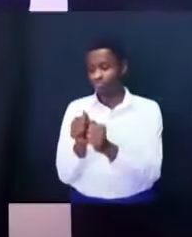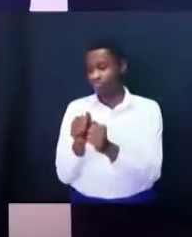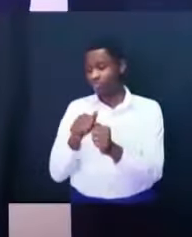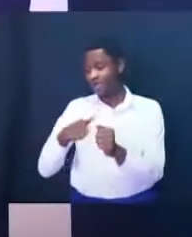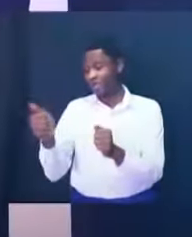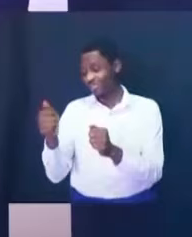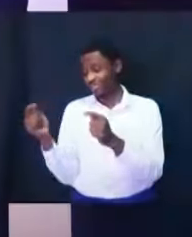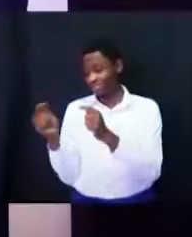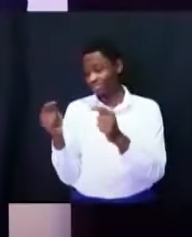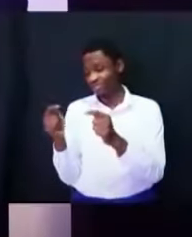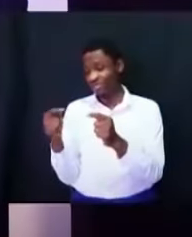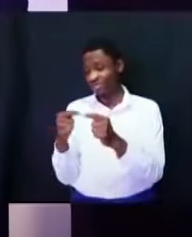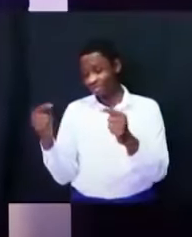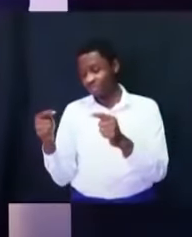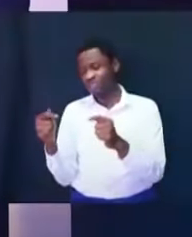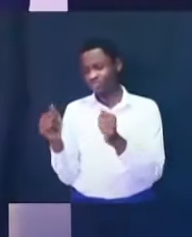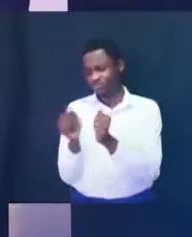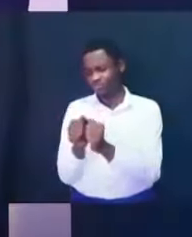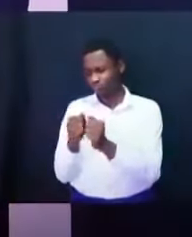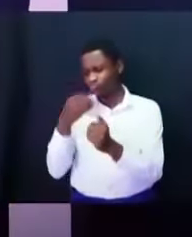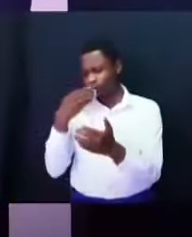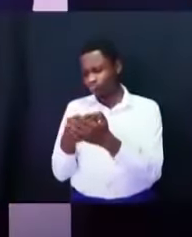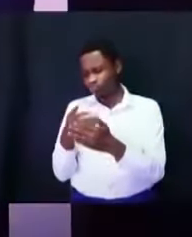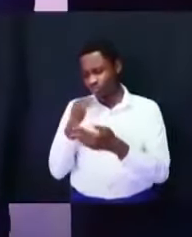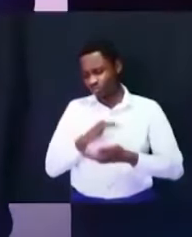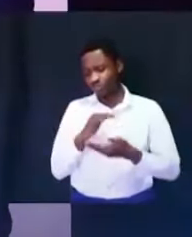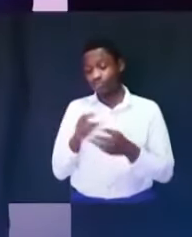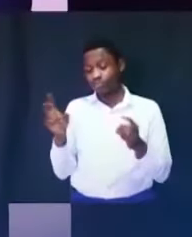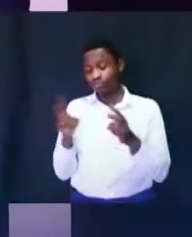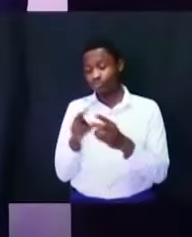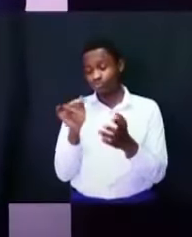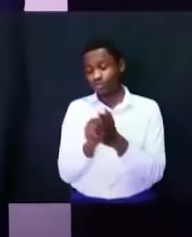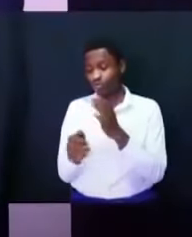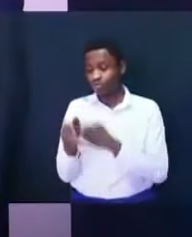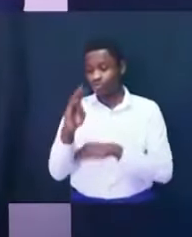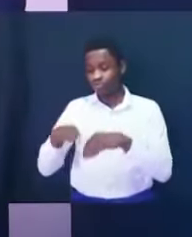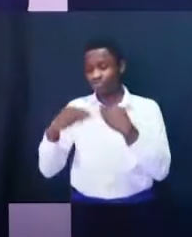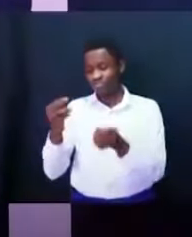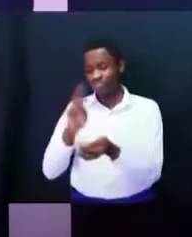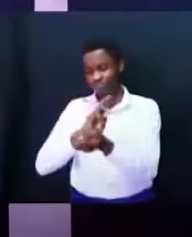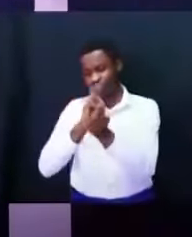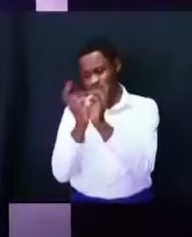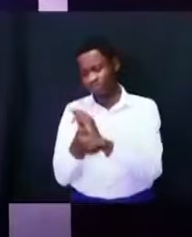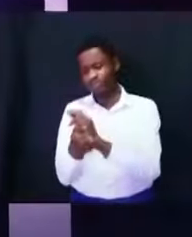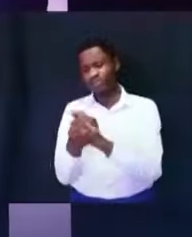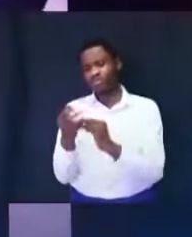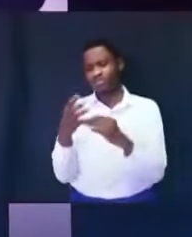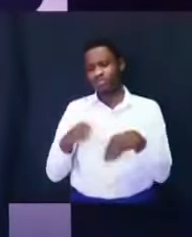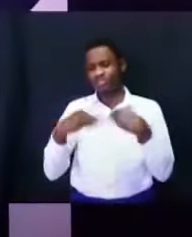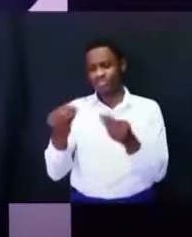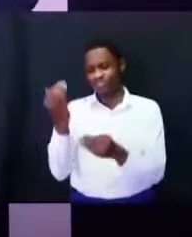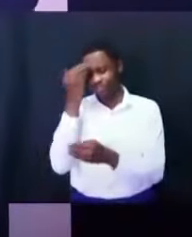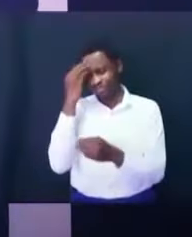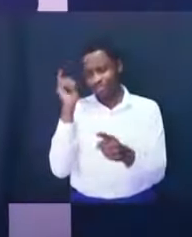grant them repentance leading them to a knowledge of the truth now let's pay attention